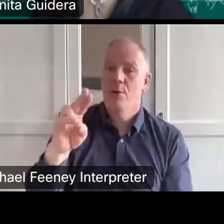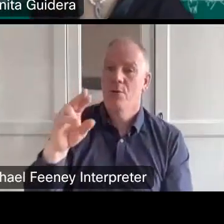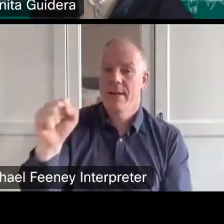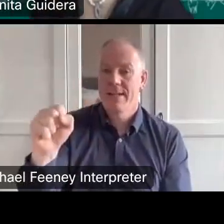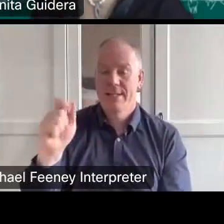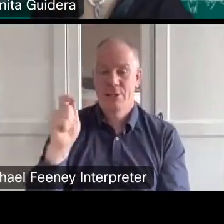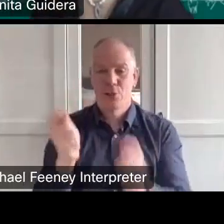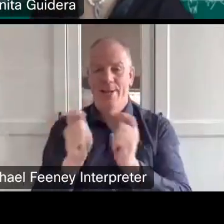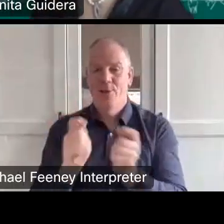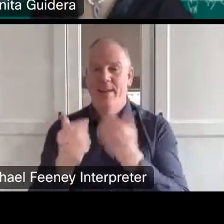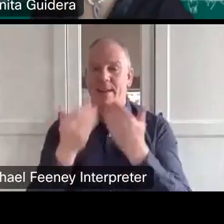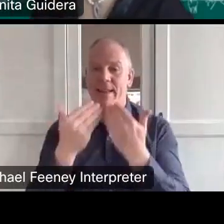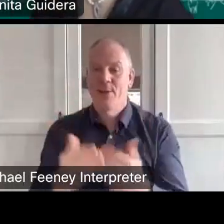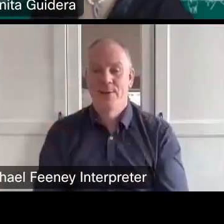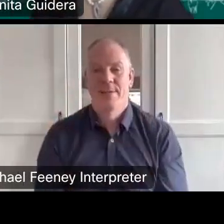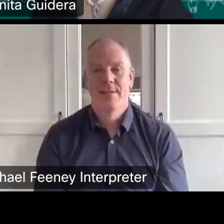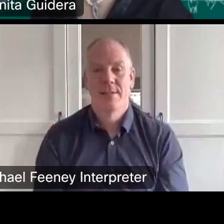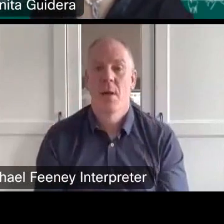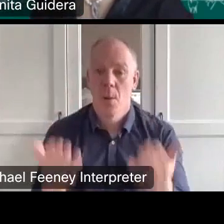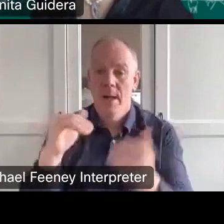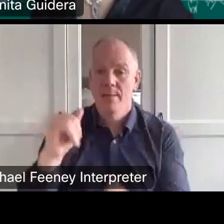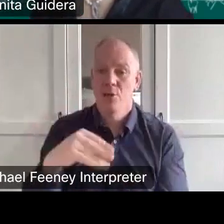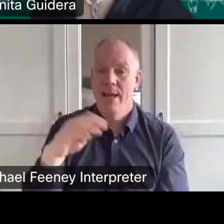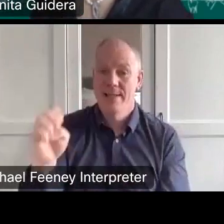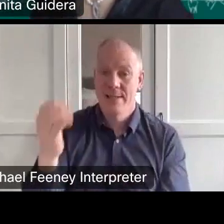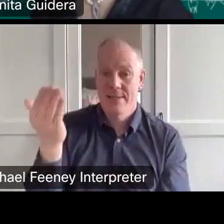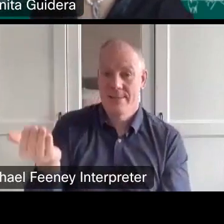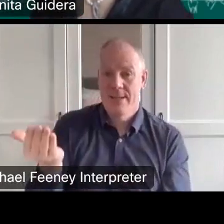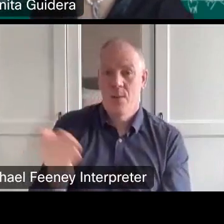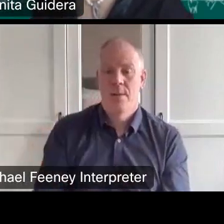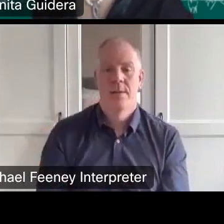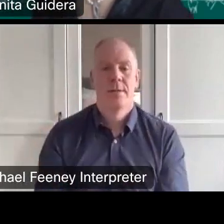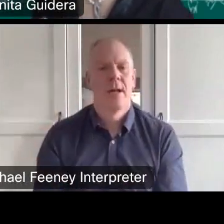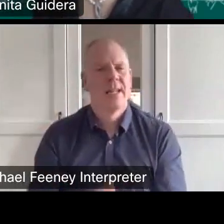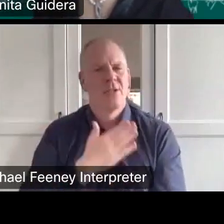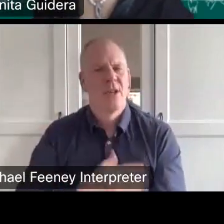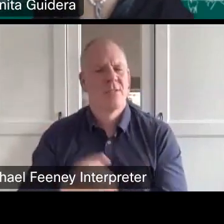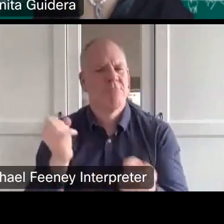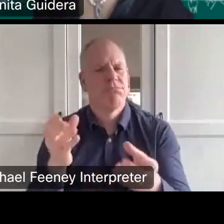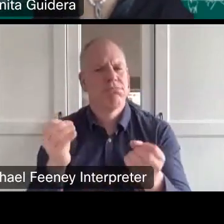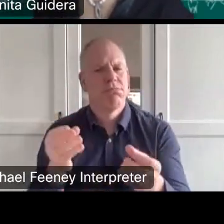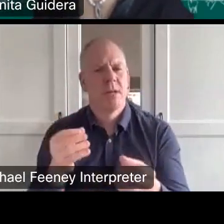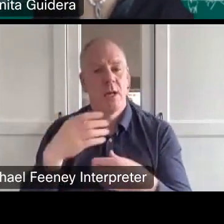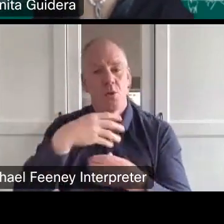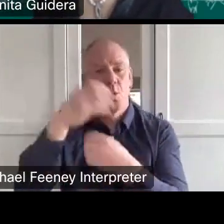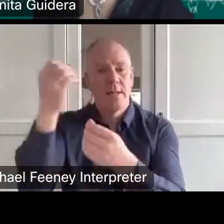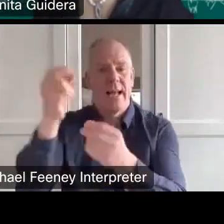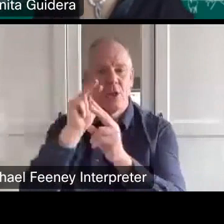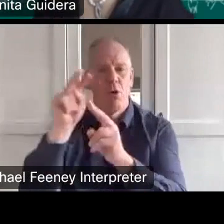over, so that's great. So welcome, Jeanette. And just to say that the suicide, a notifiable incident, an